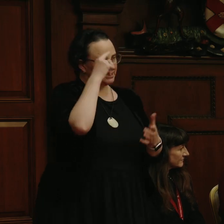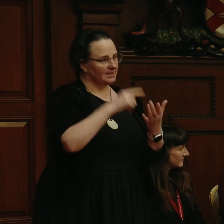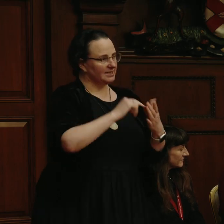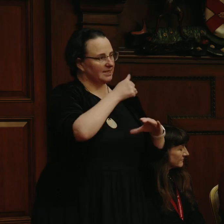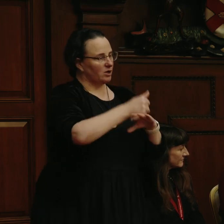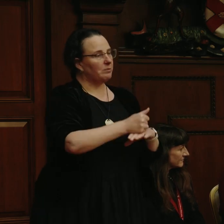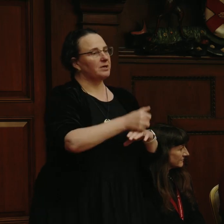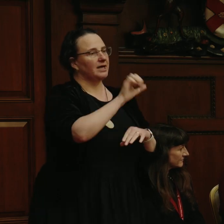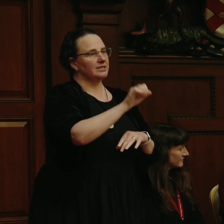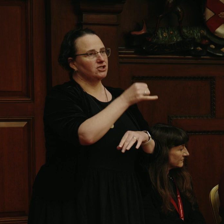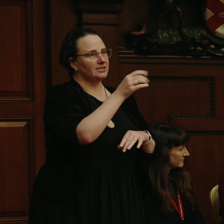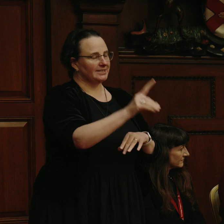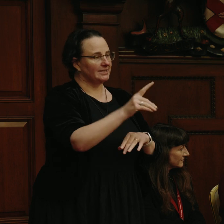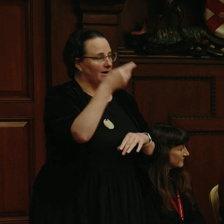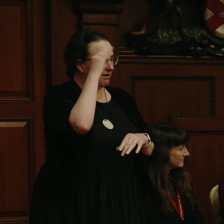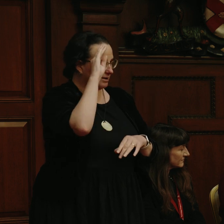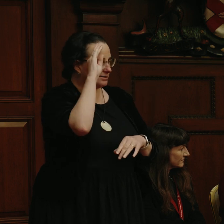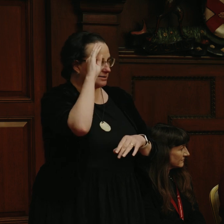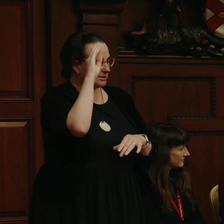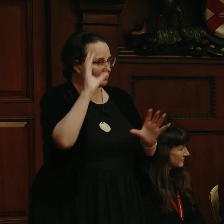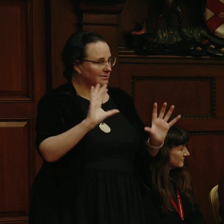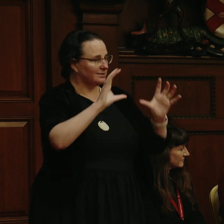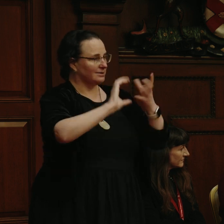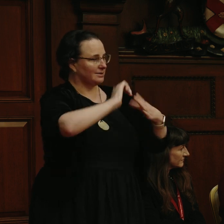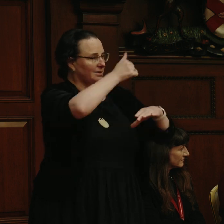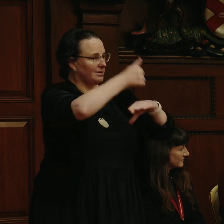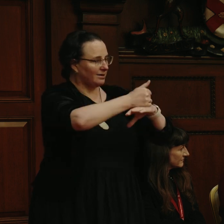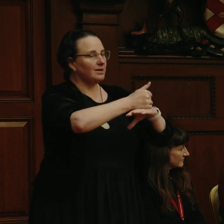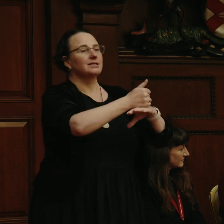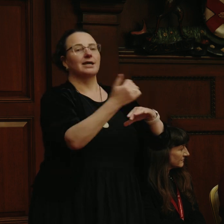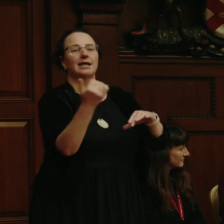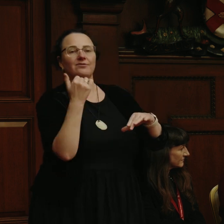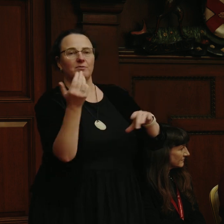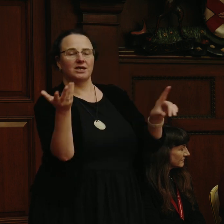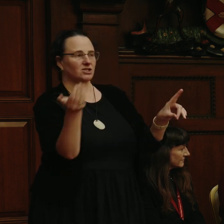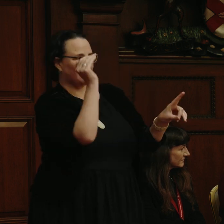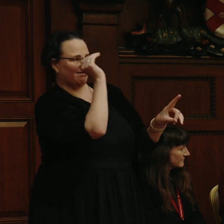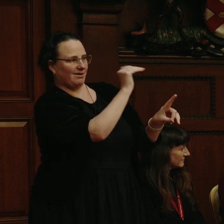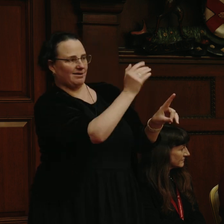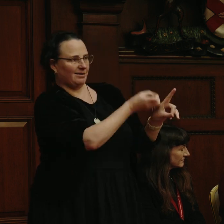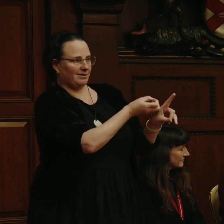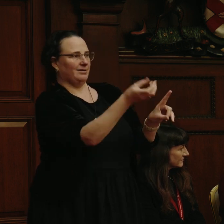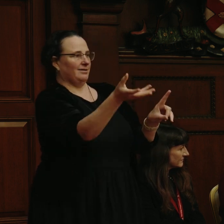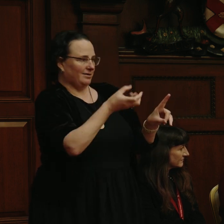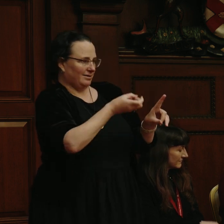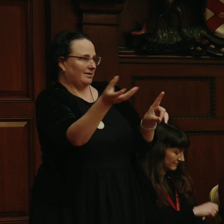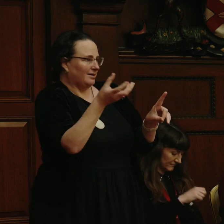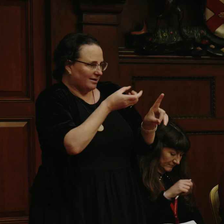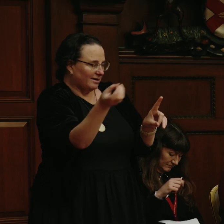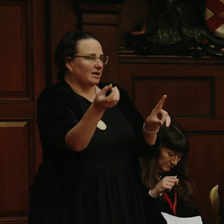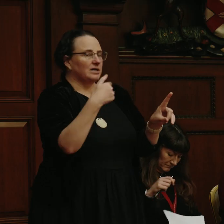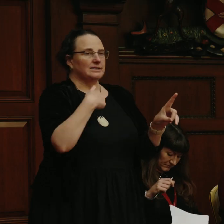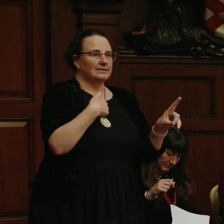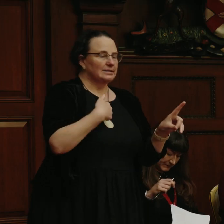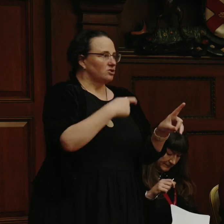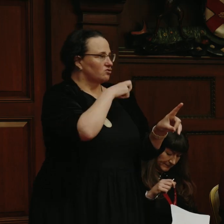Sjögren's Ireland, was as a source of information for people. So, you know, to provide links